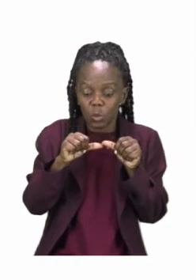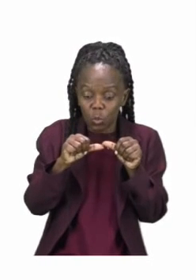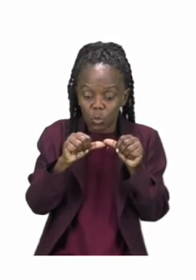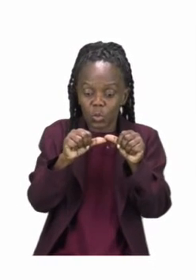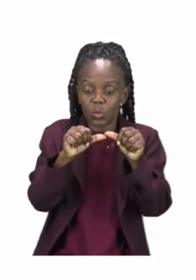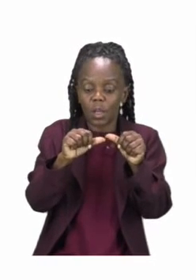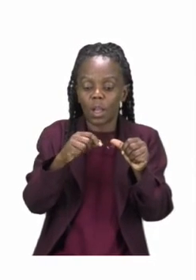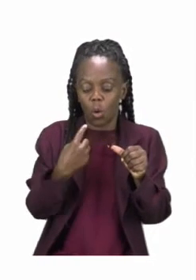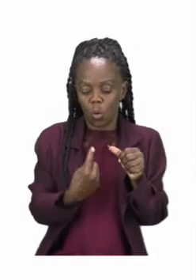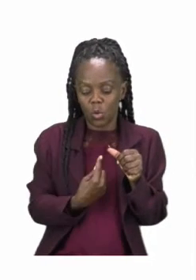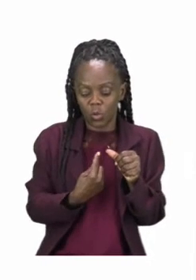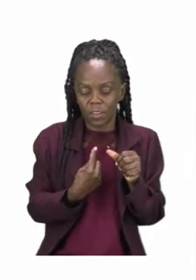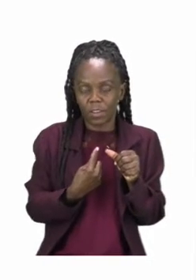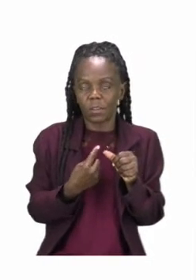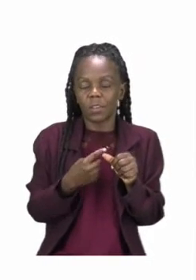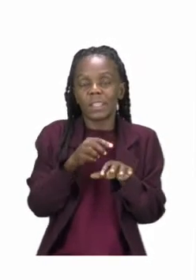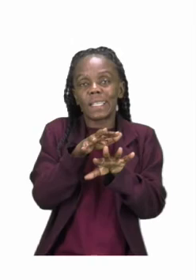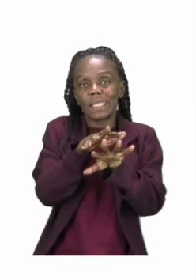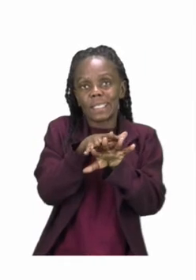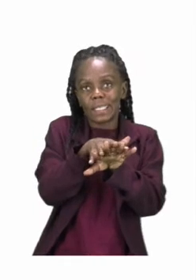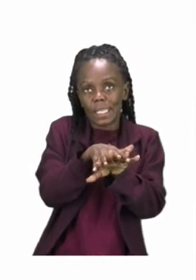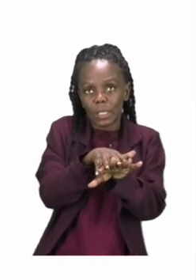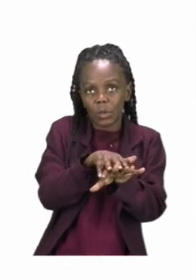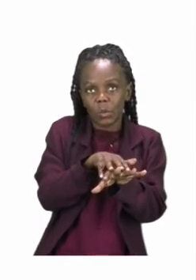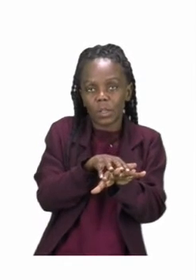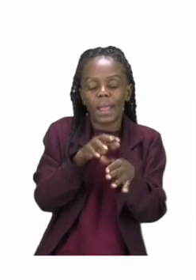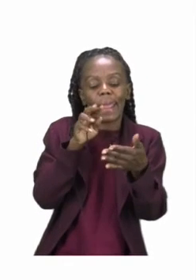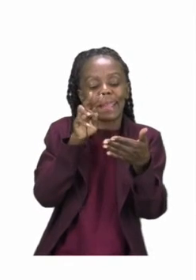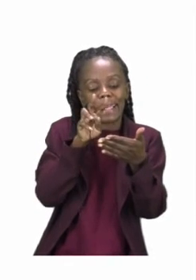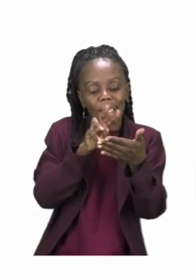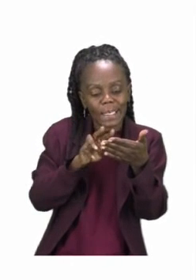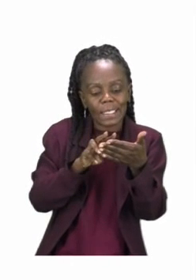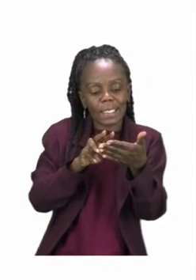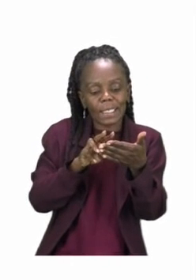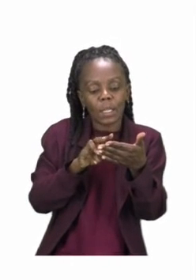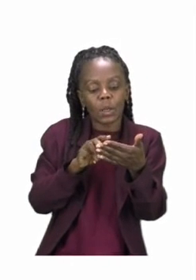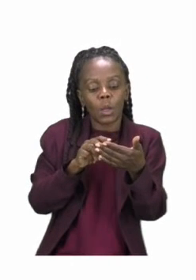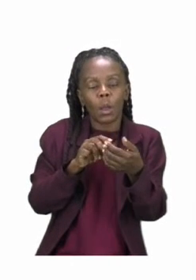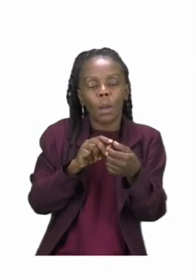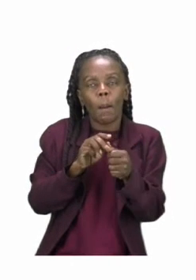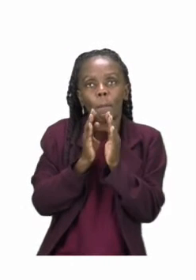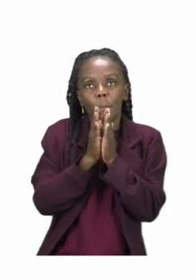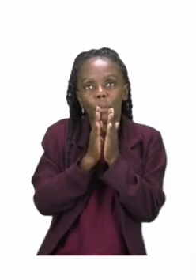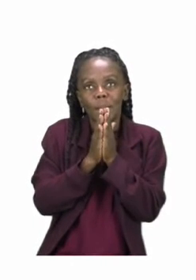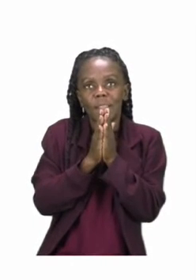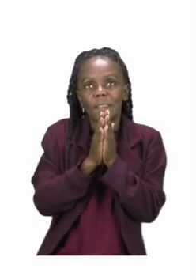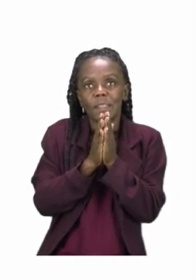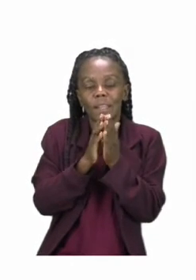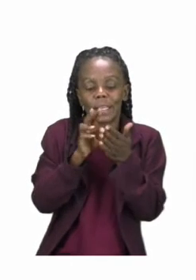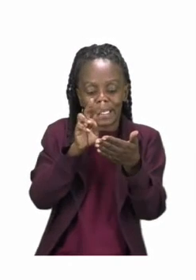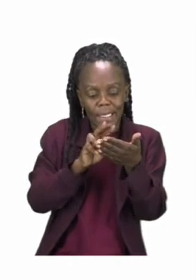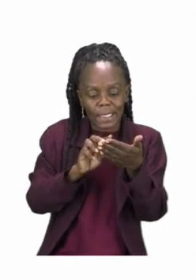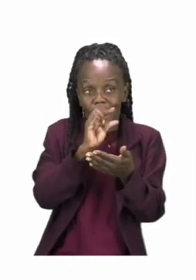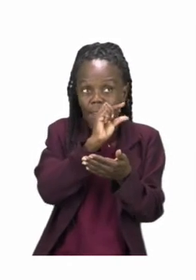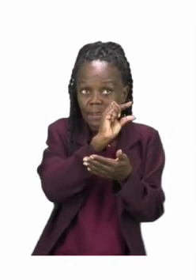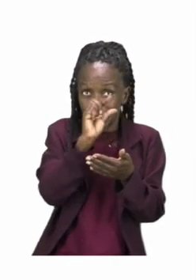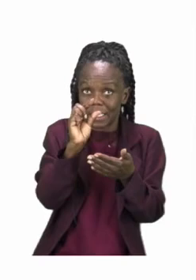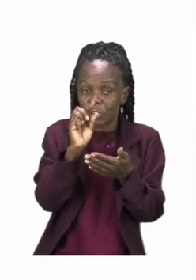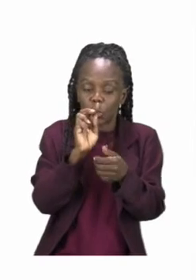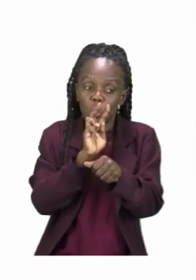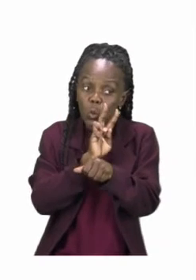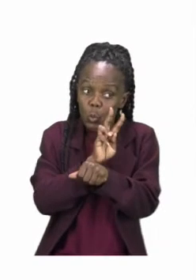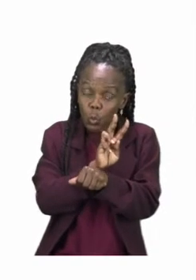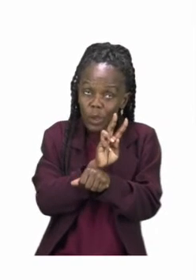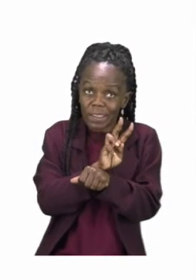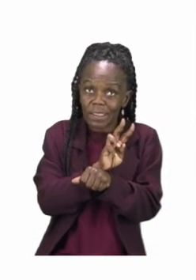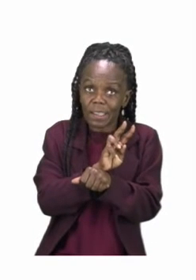time. Make sure you read the sentence on top twice. Then you read the bottom sentence and try to